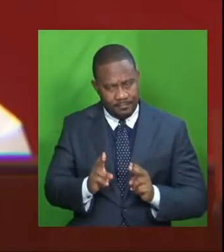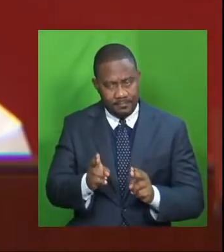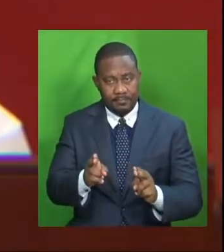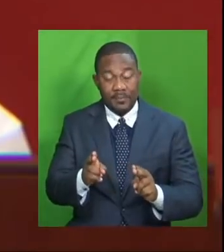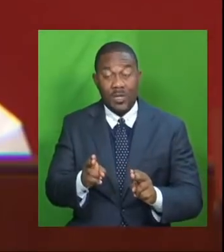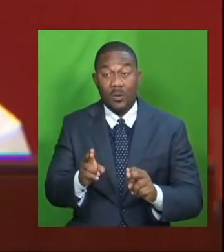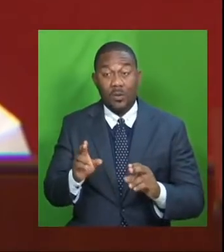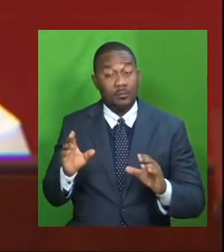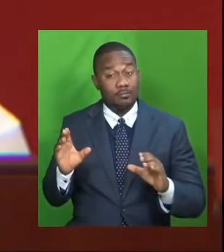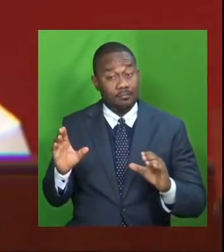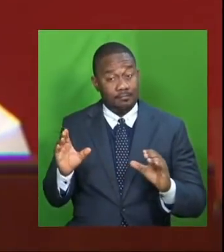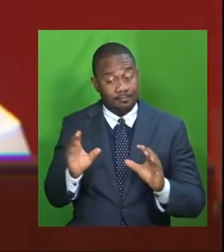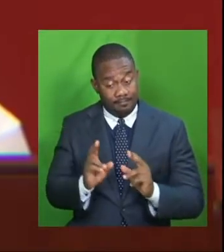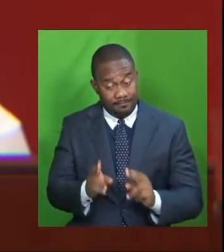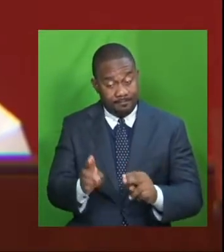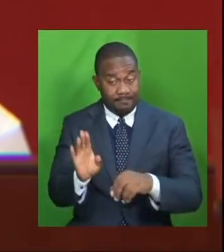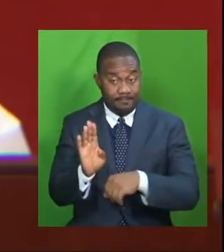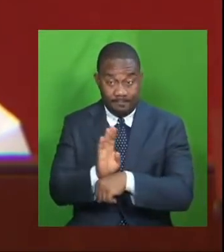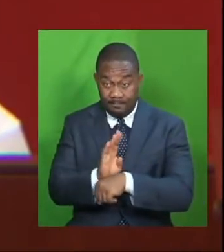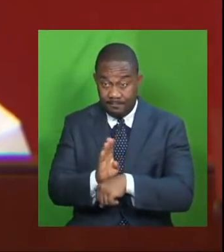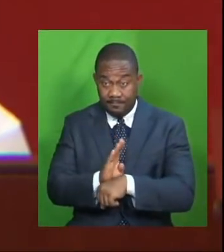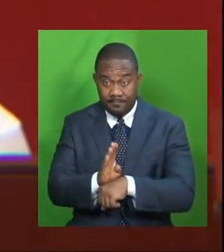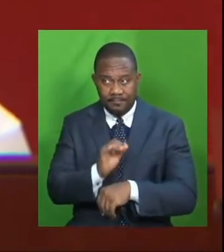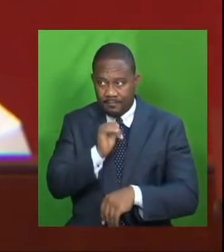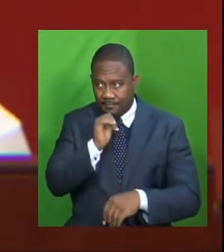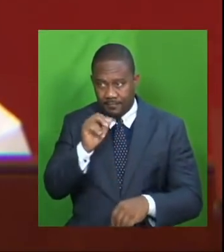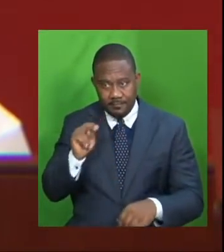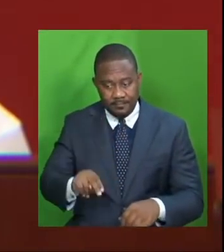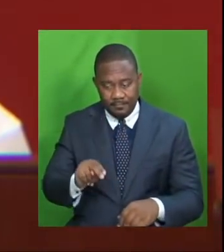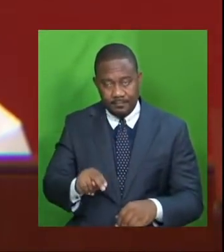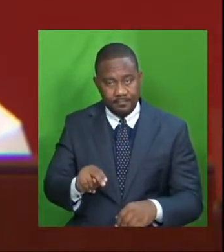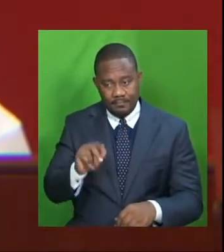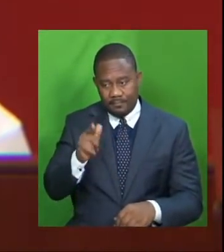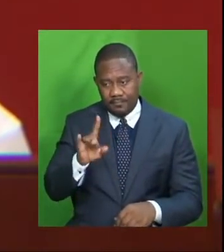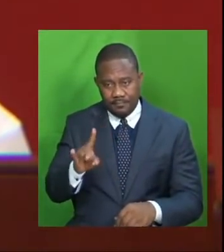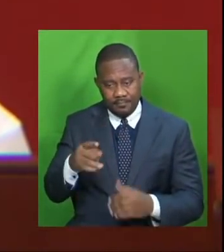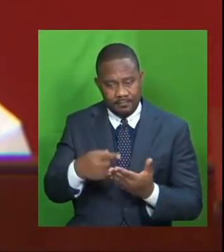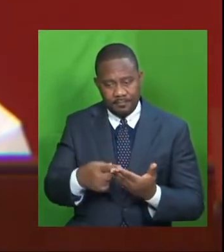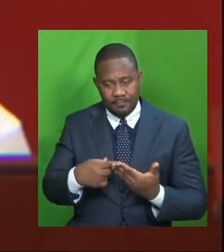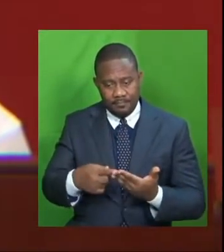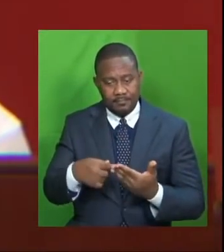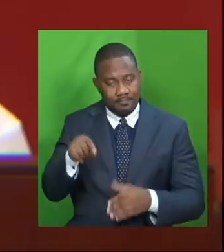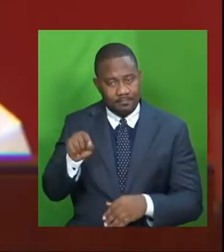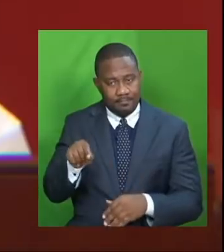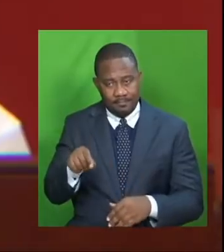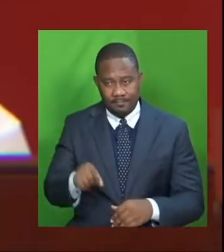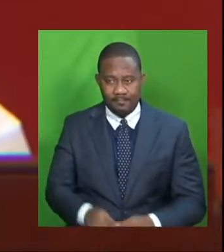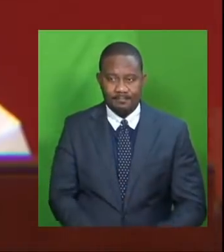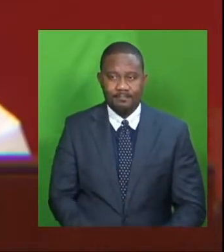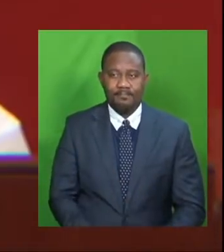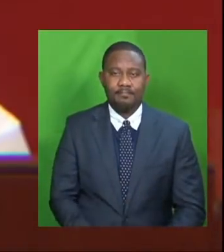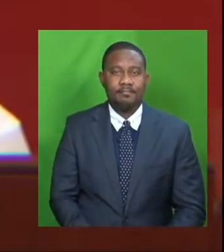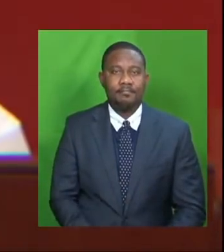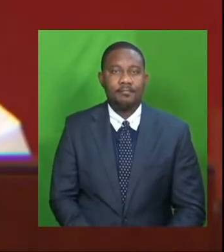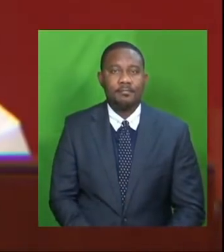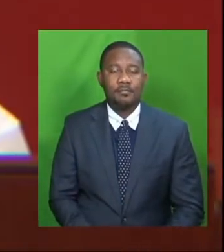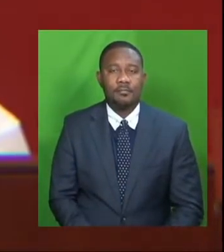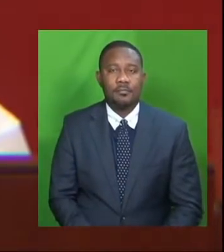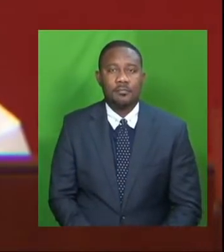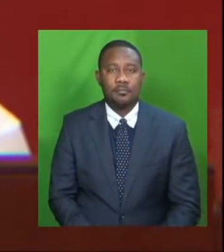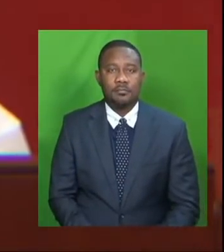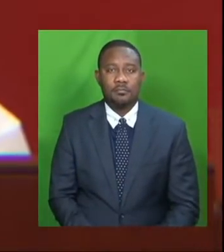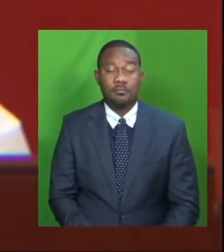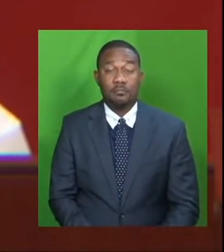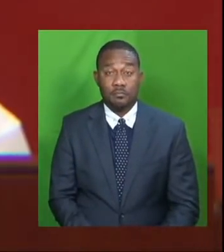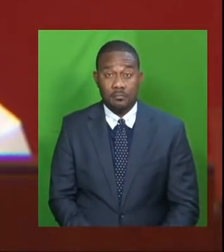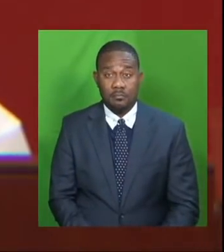business. And so we will not need this procedural motion at item 28. And so we'll go